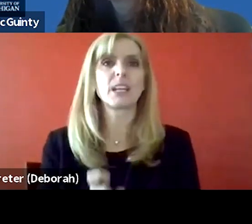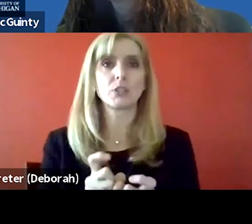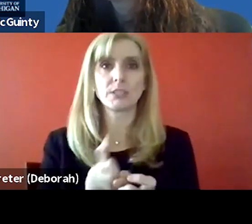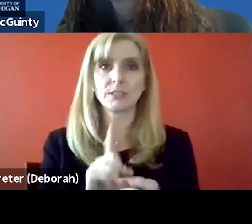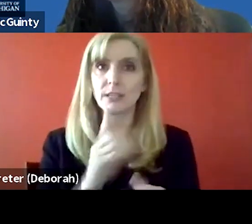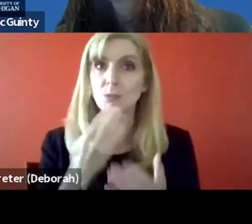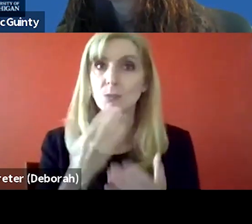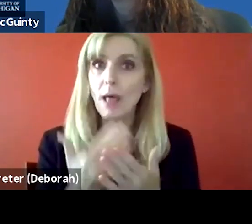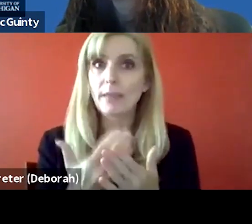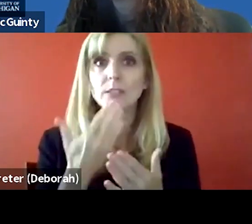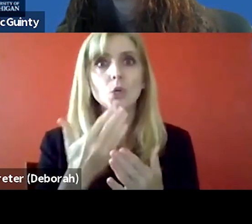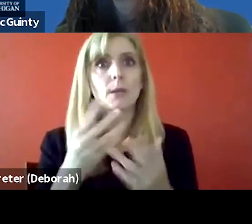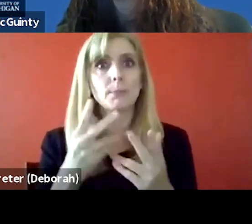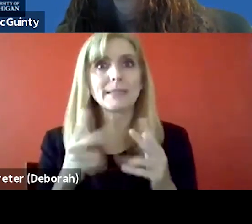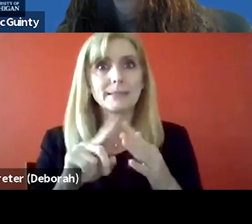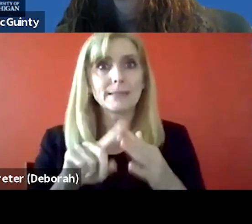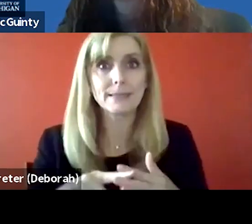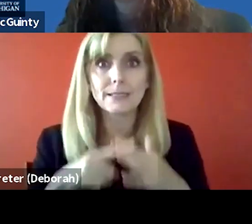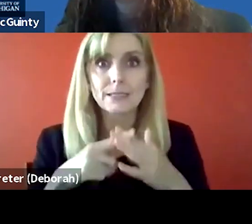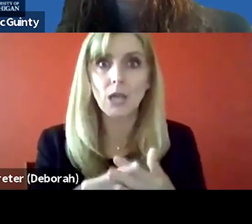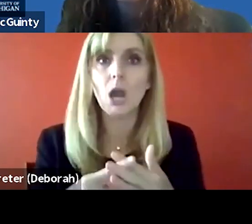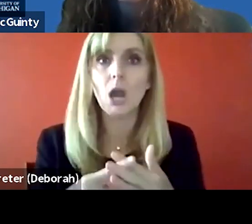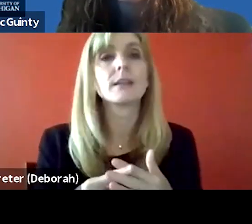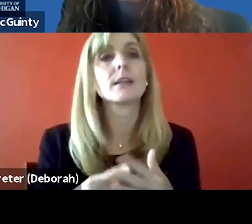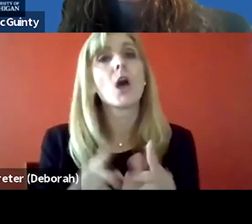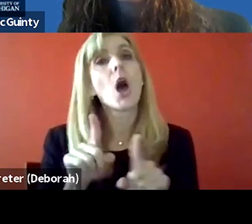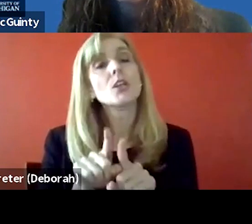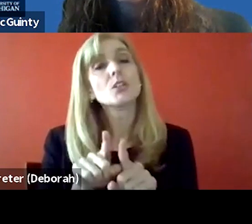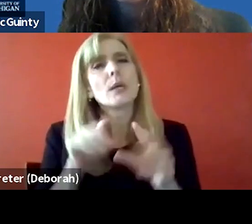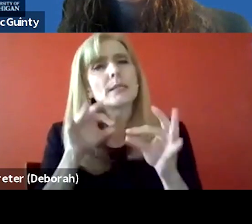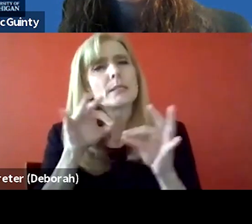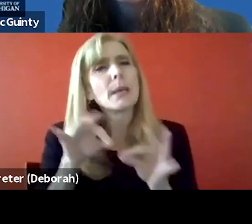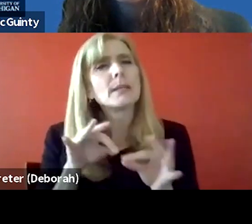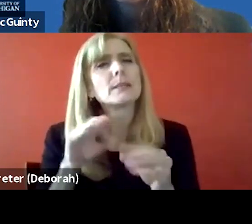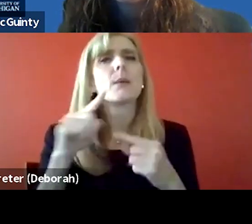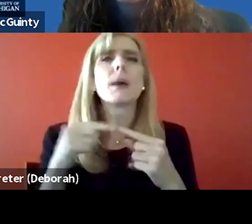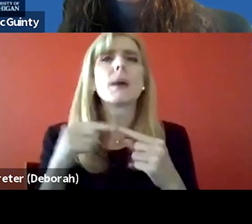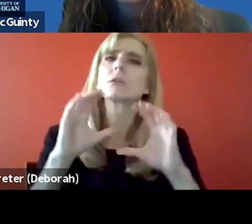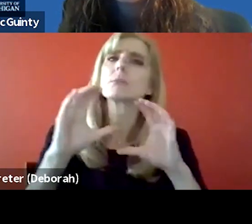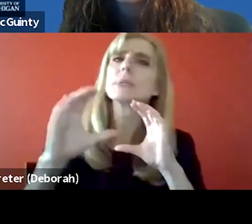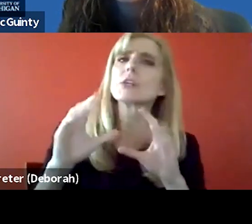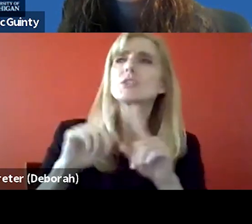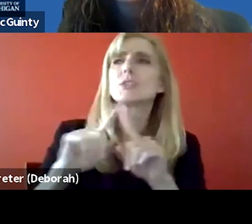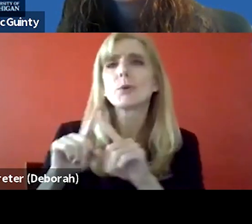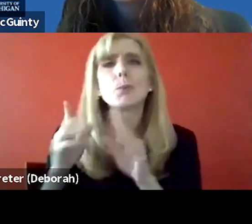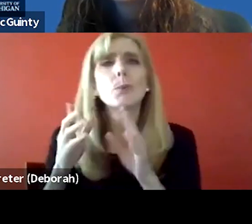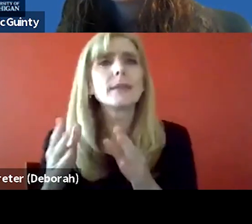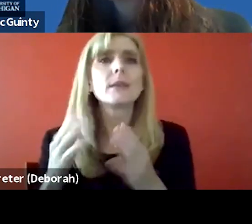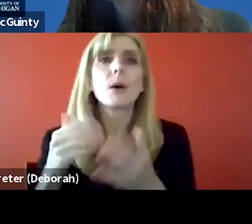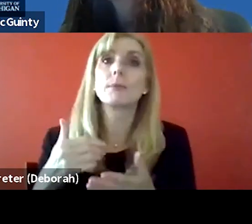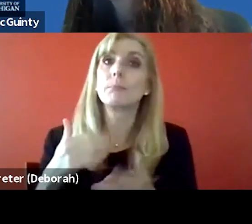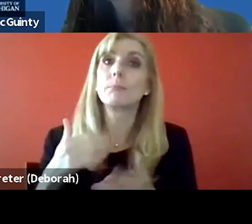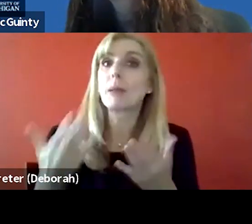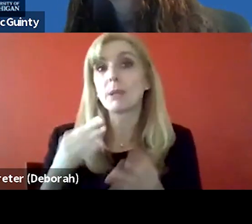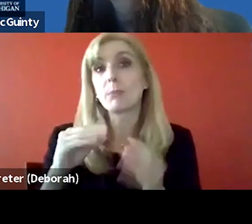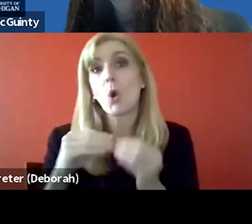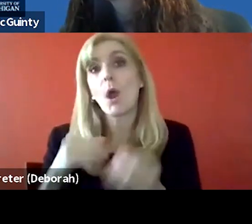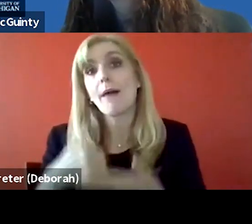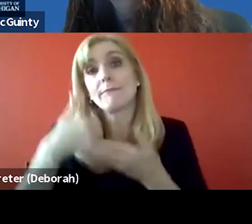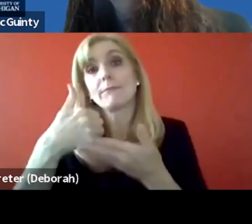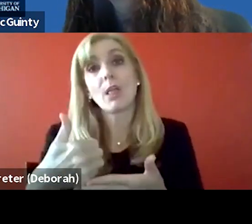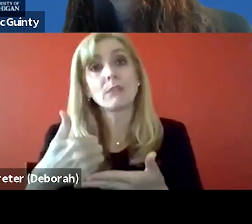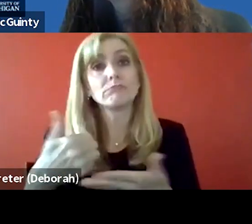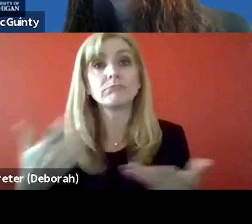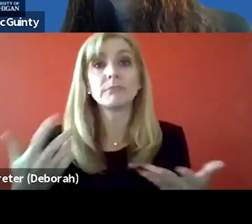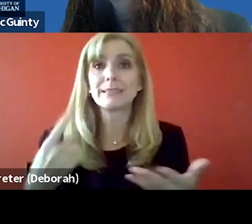point for folks. It even, like I said, touches base on communication methods that might be more effective or helpful.